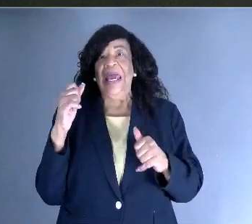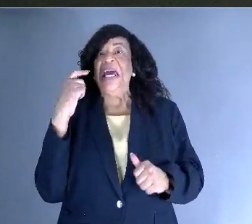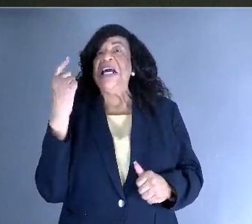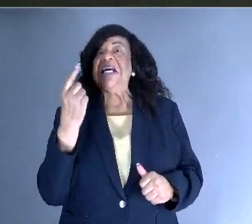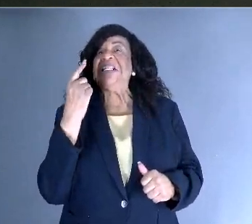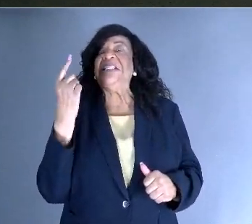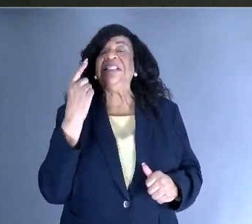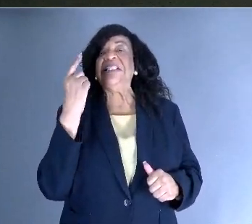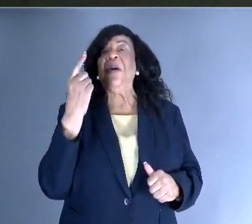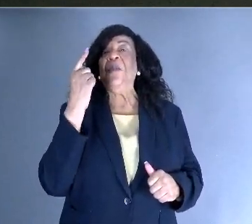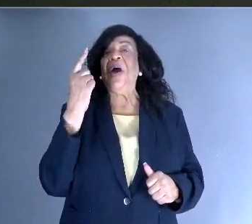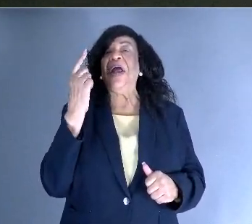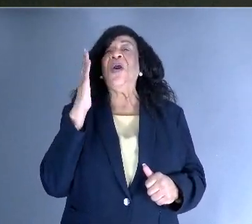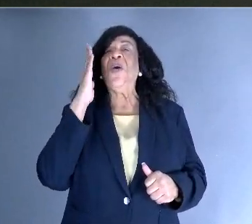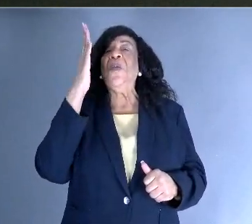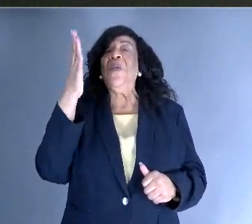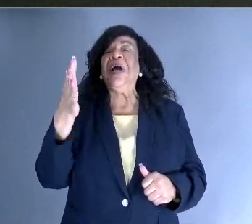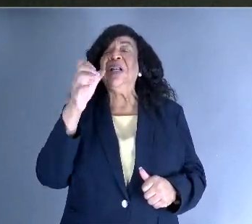and just pray